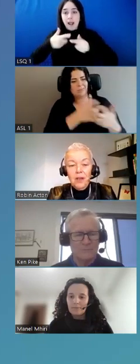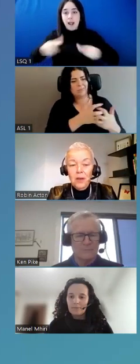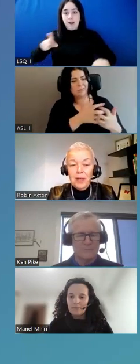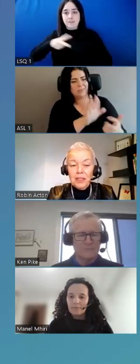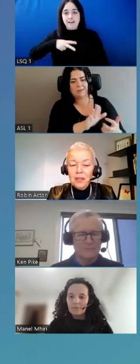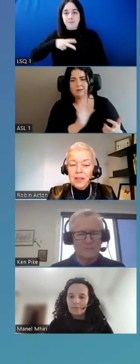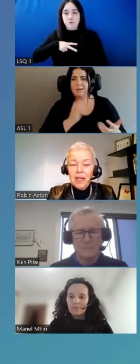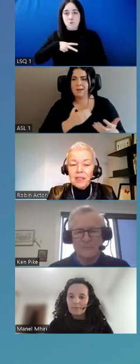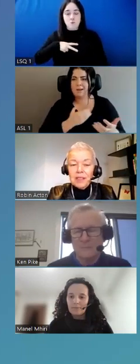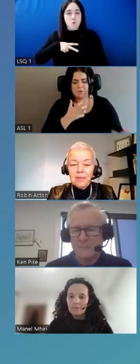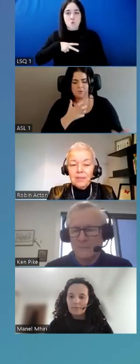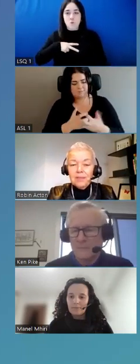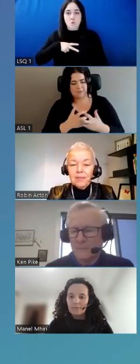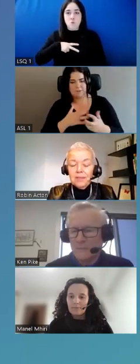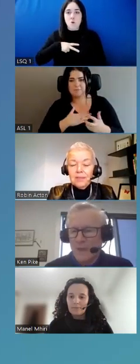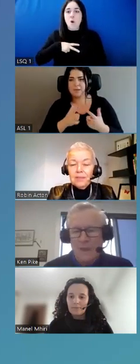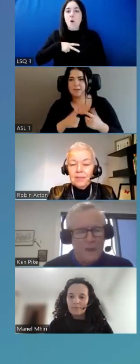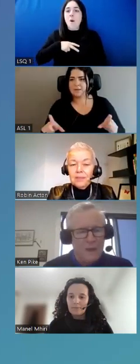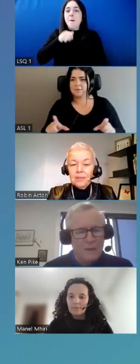Ken, can you comment on that?